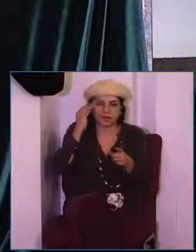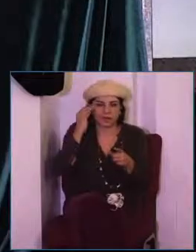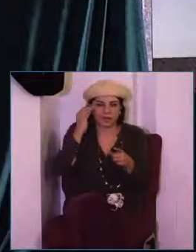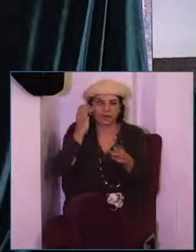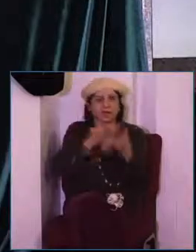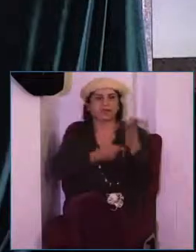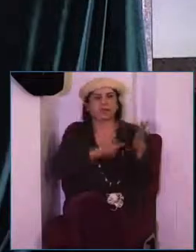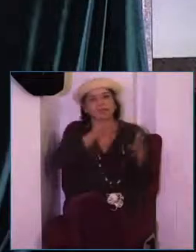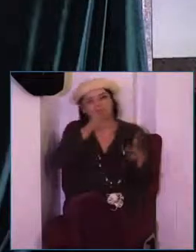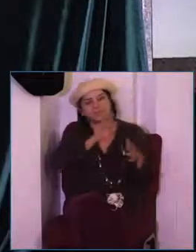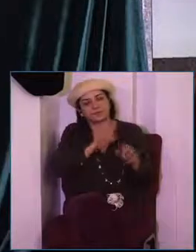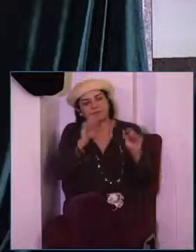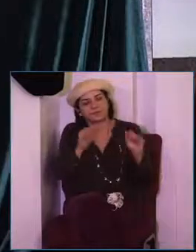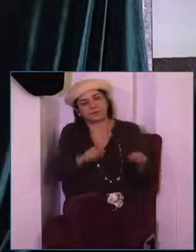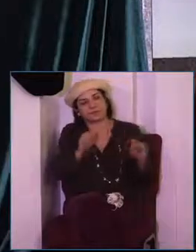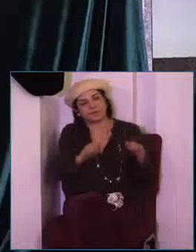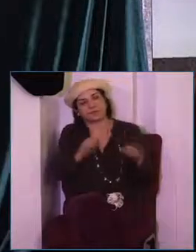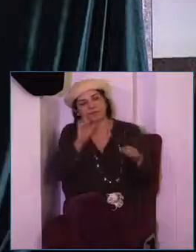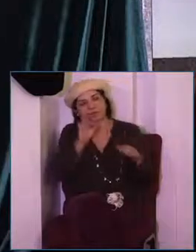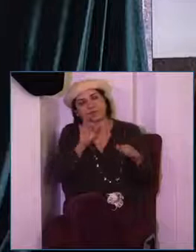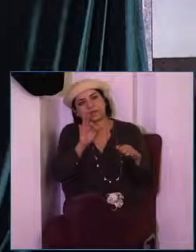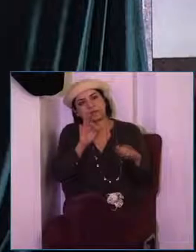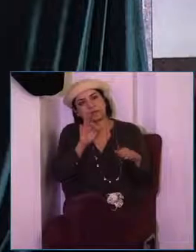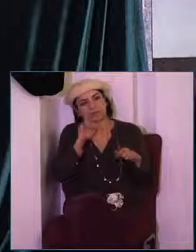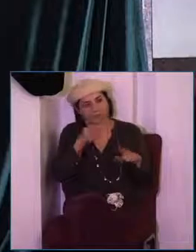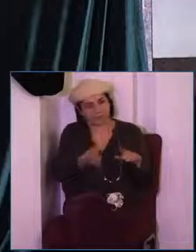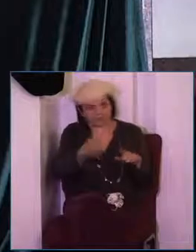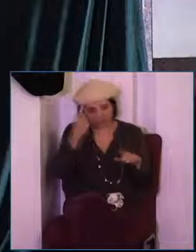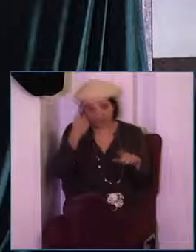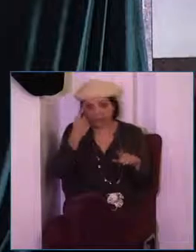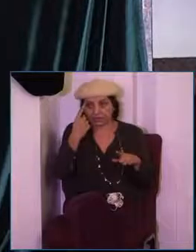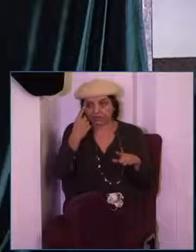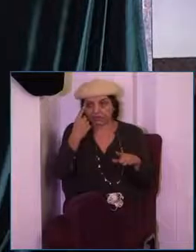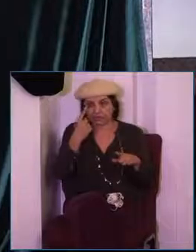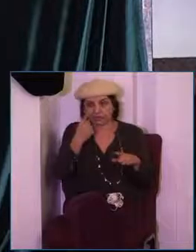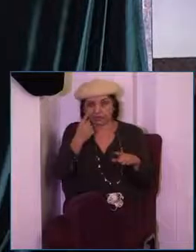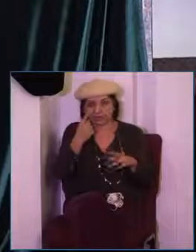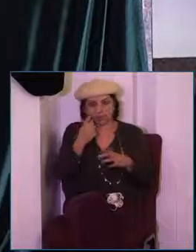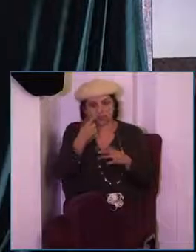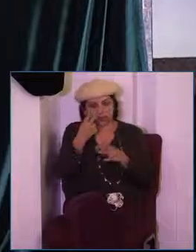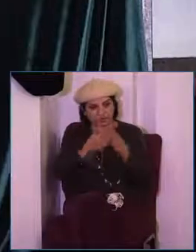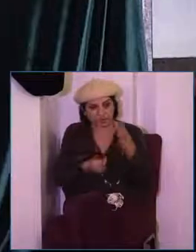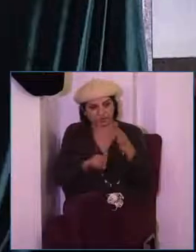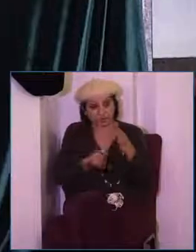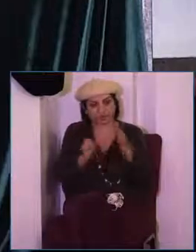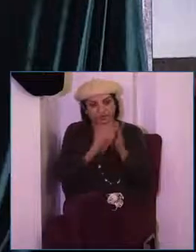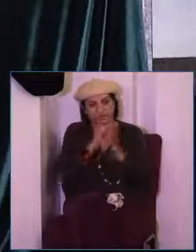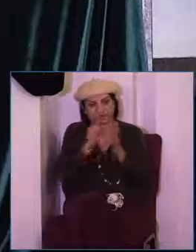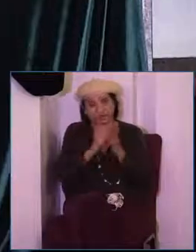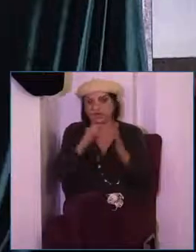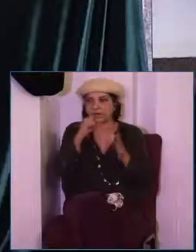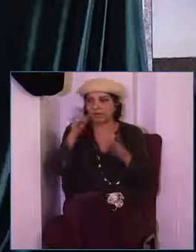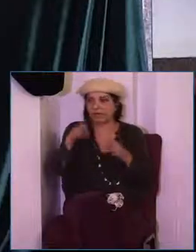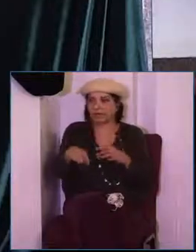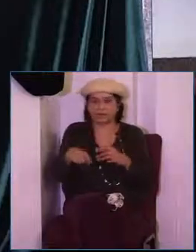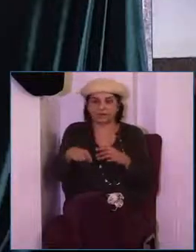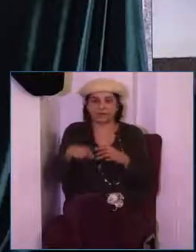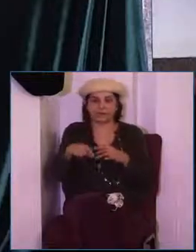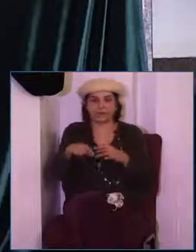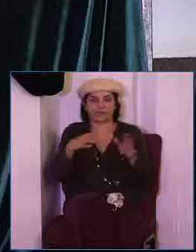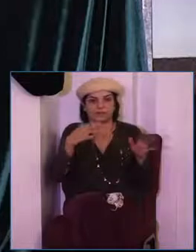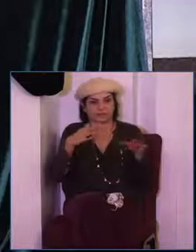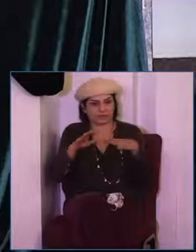is capable of, and she understood this scripture, both of these scriptures, that she didn't have to walk around with her